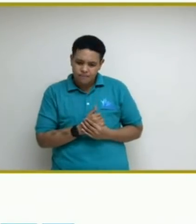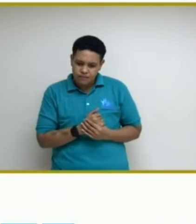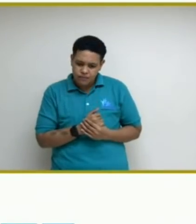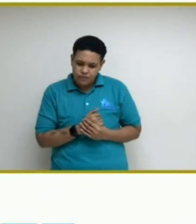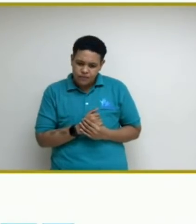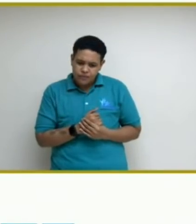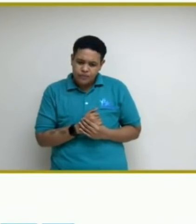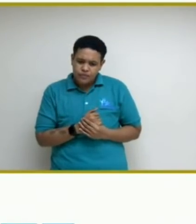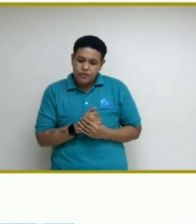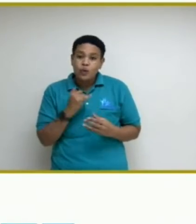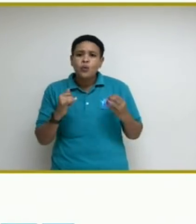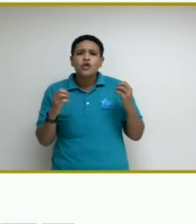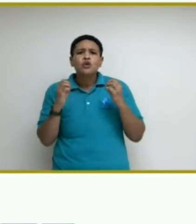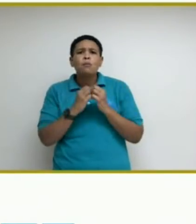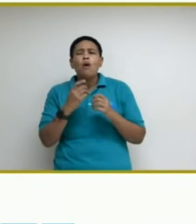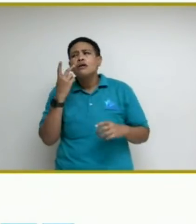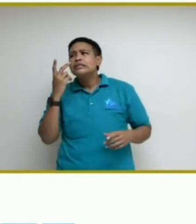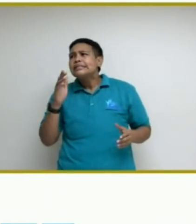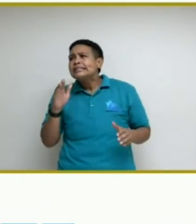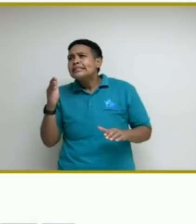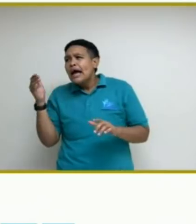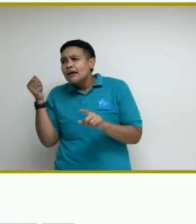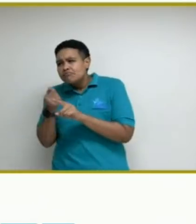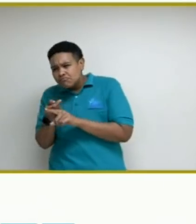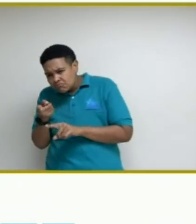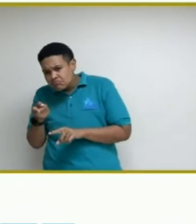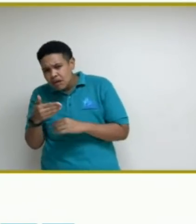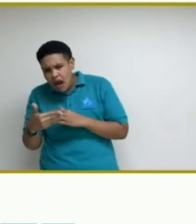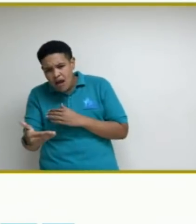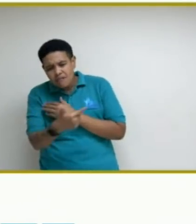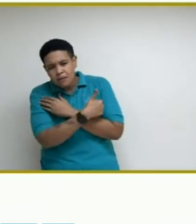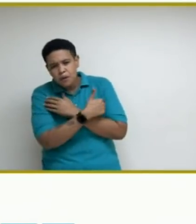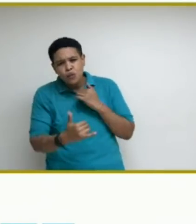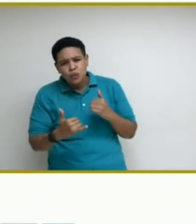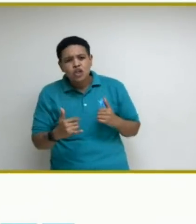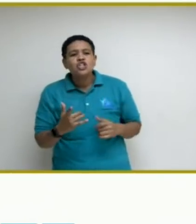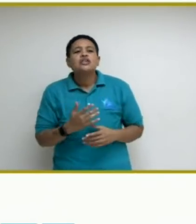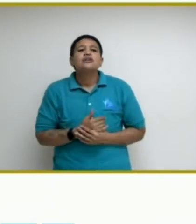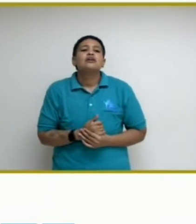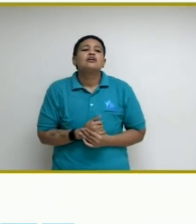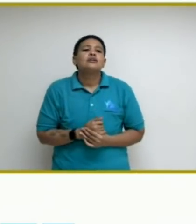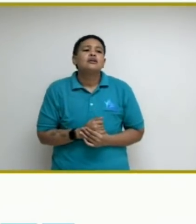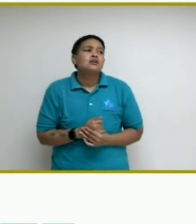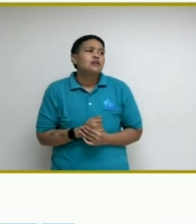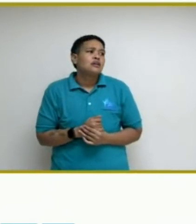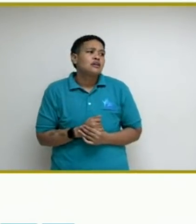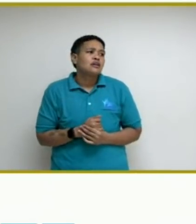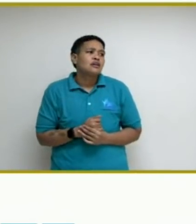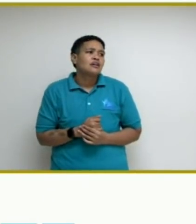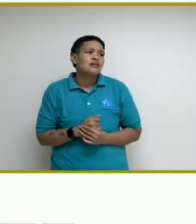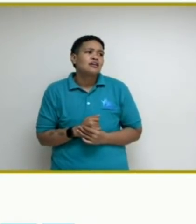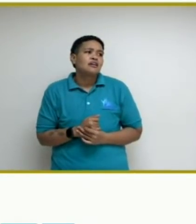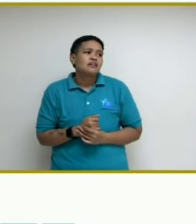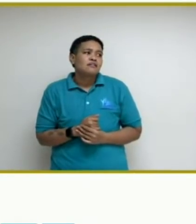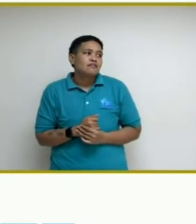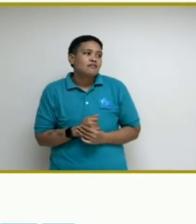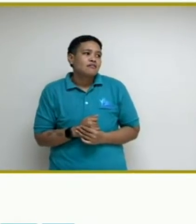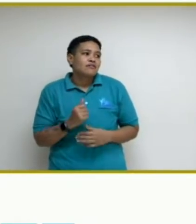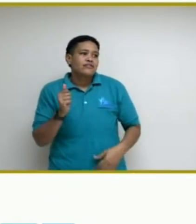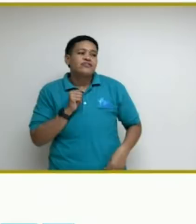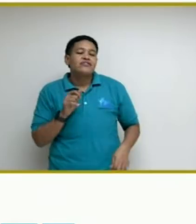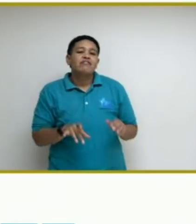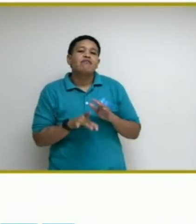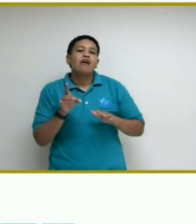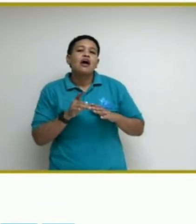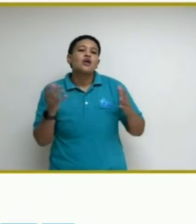which one of them more persons have died after taking? And I'd also like to find out what is the